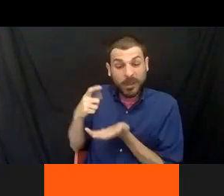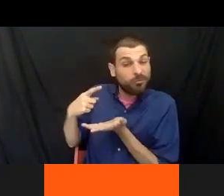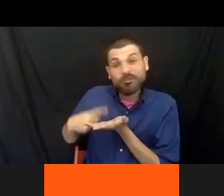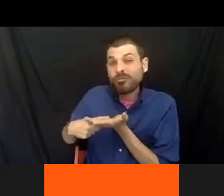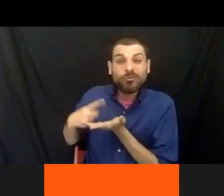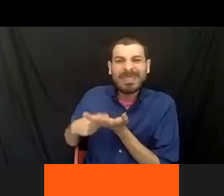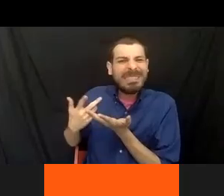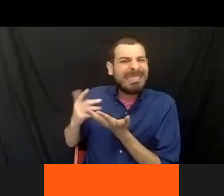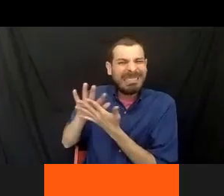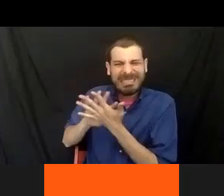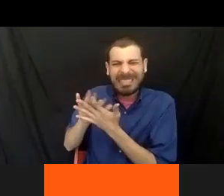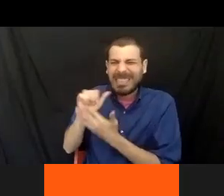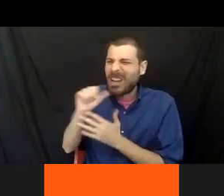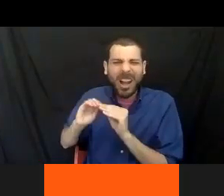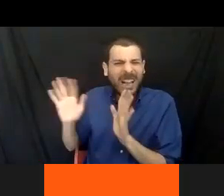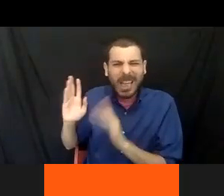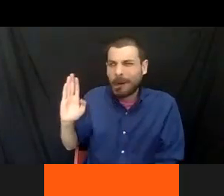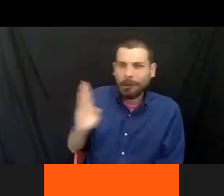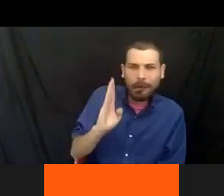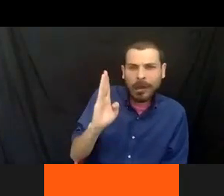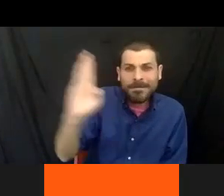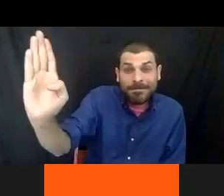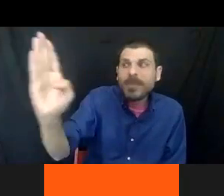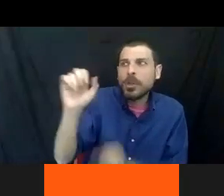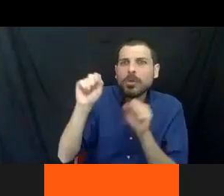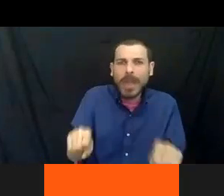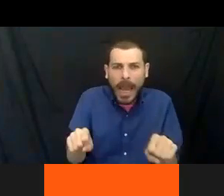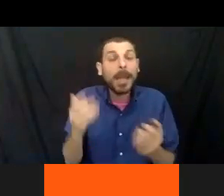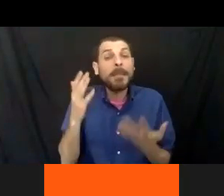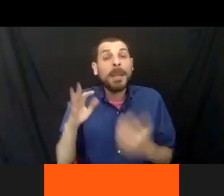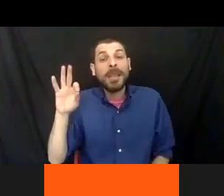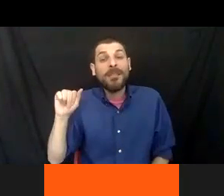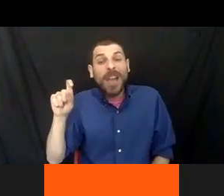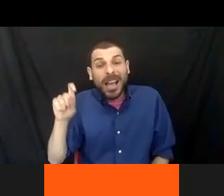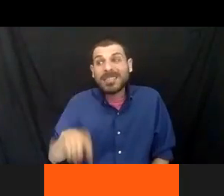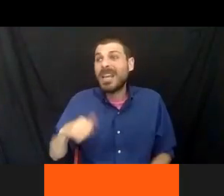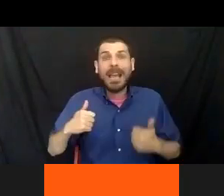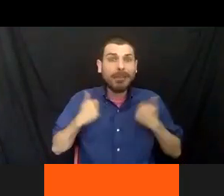instance, calling a number or using a fax number or address